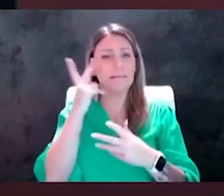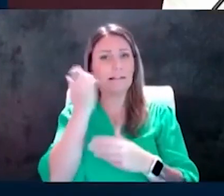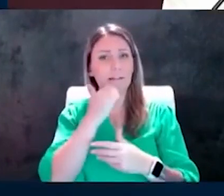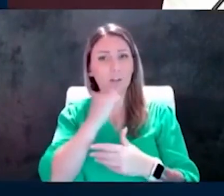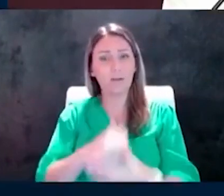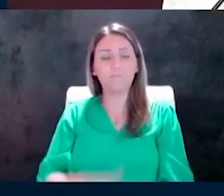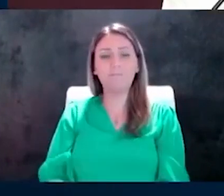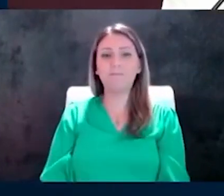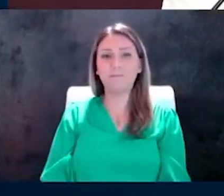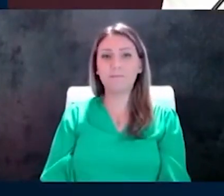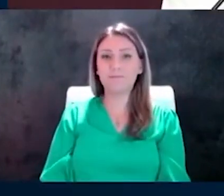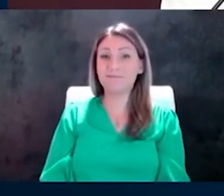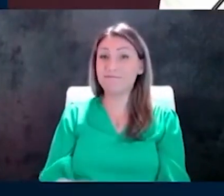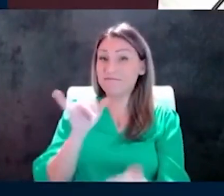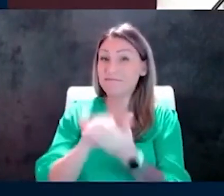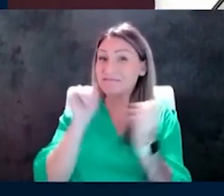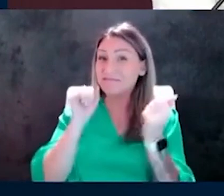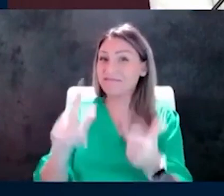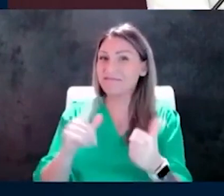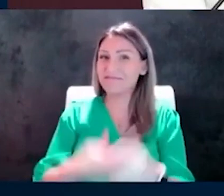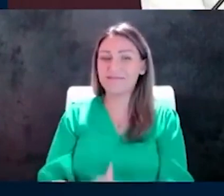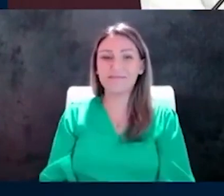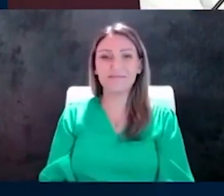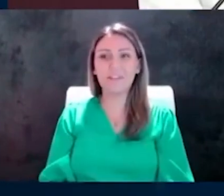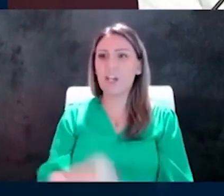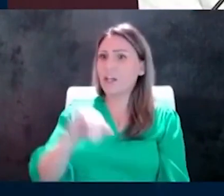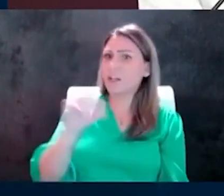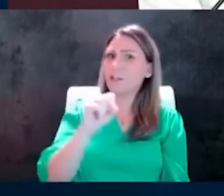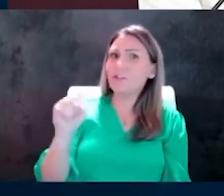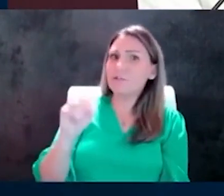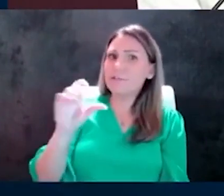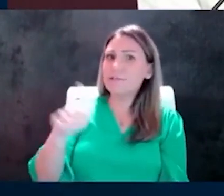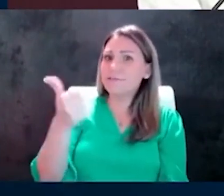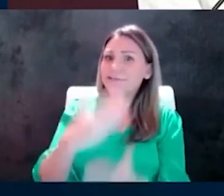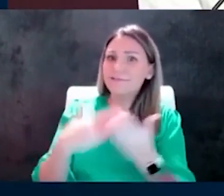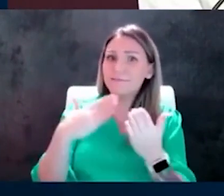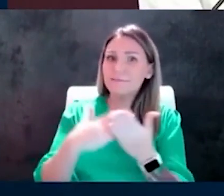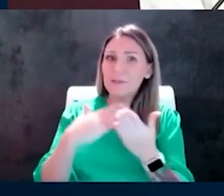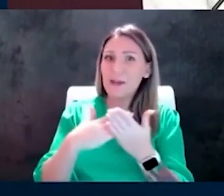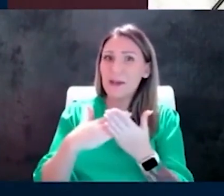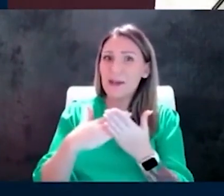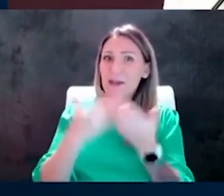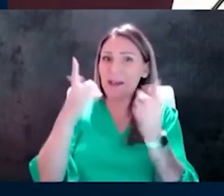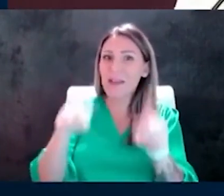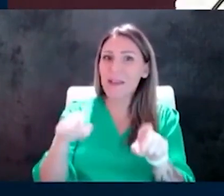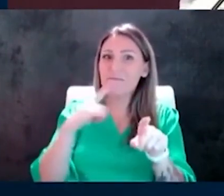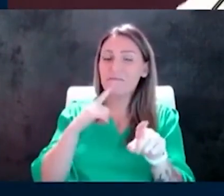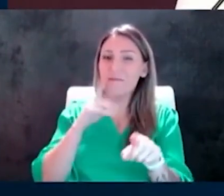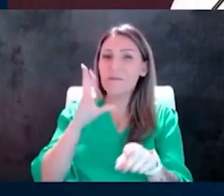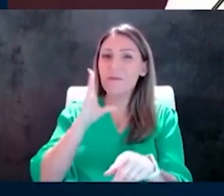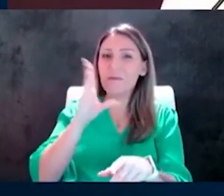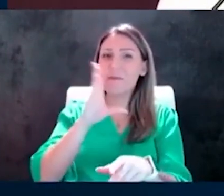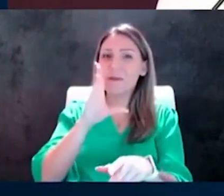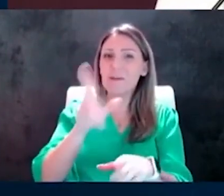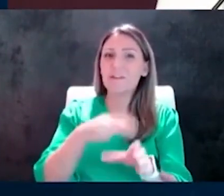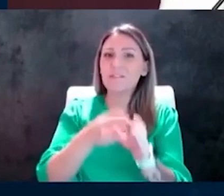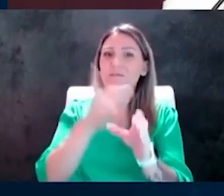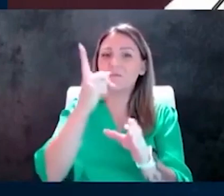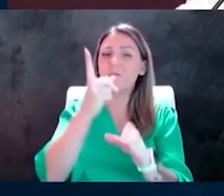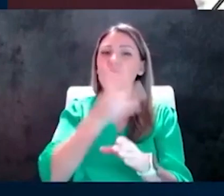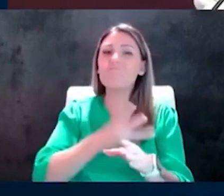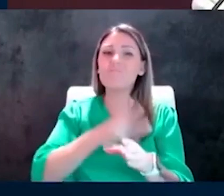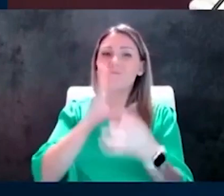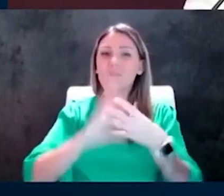That's it. All right. Well, Jess, you also have another part of this coming up now. You're going to join us with one woman's story about her long